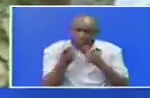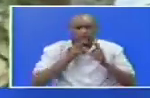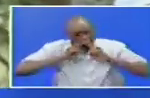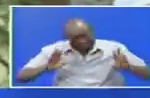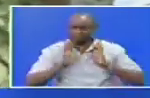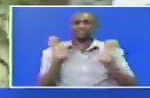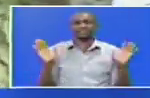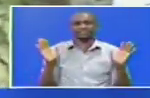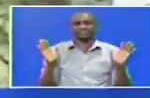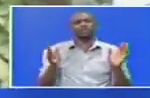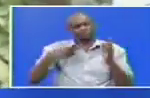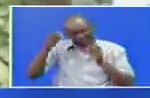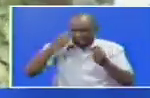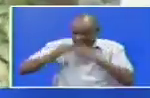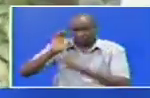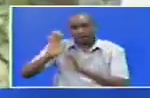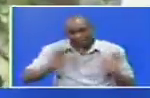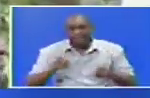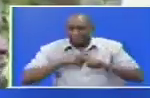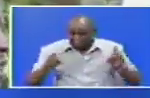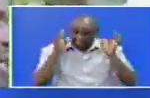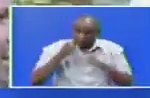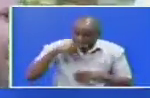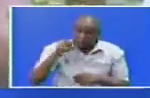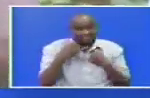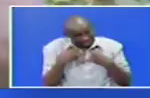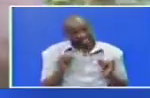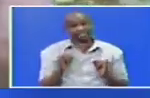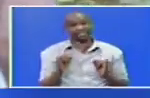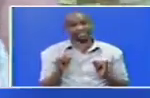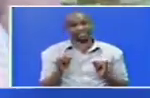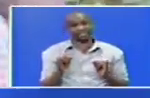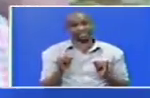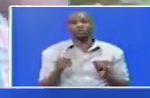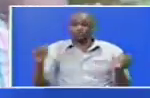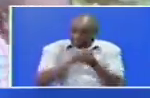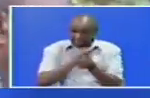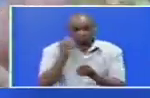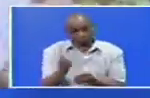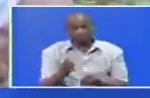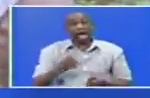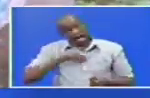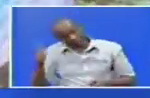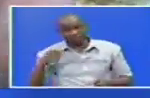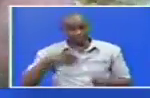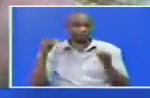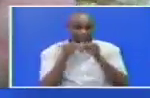amani, fanya yako. Lakini kama utajaribu kuharibu ya